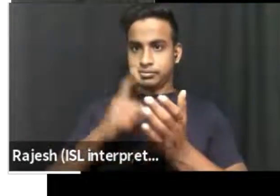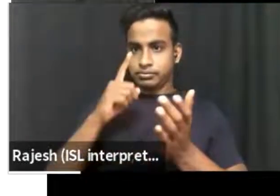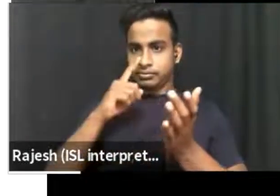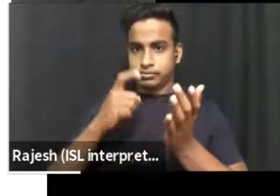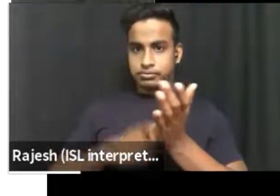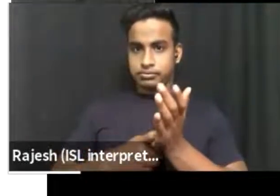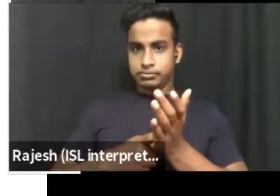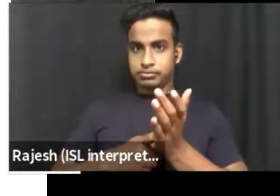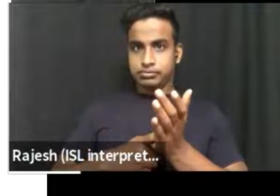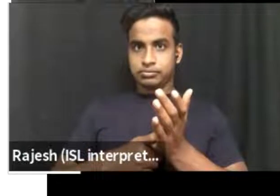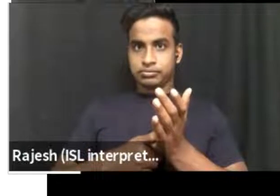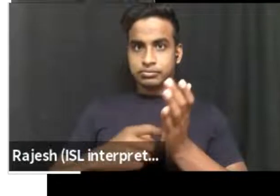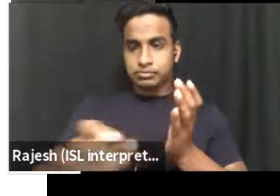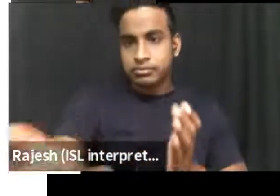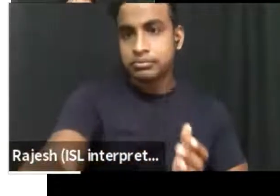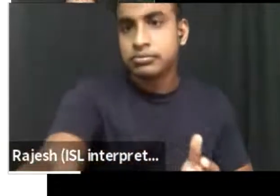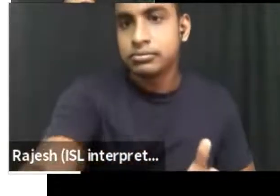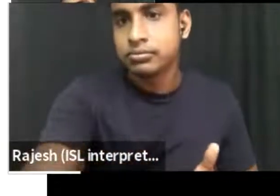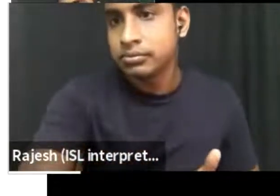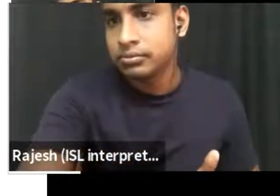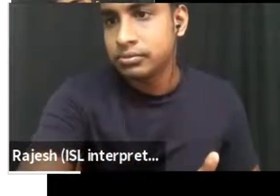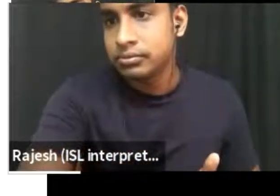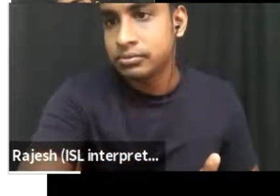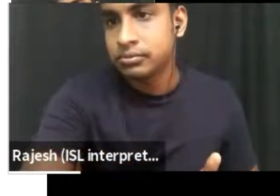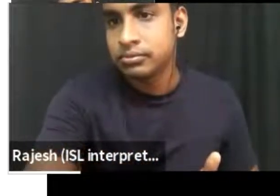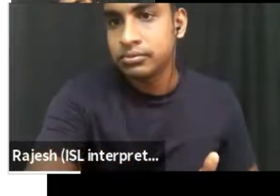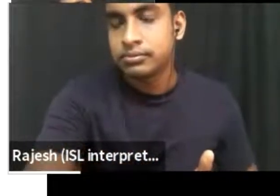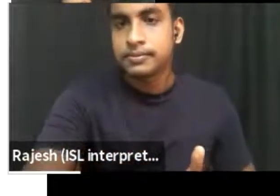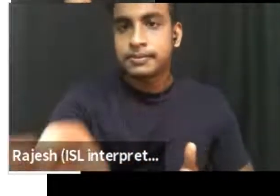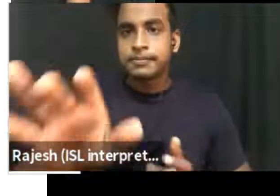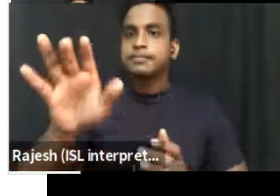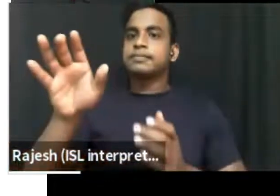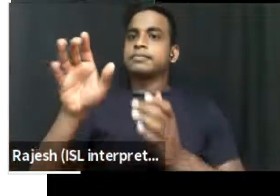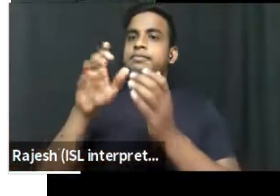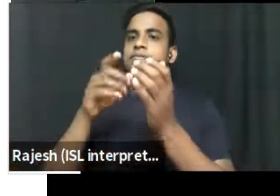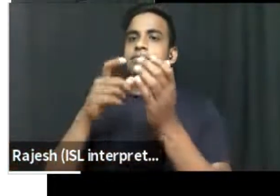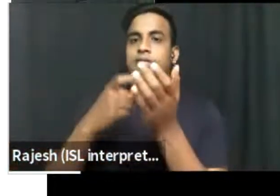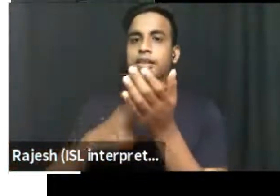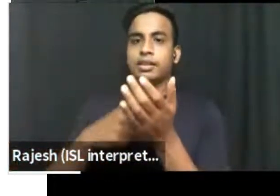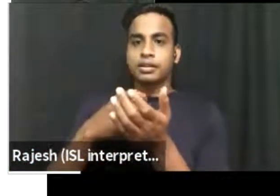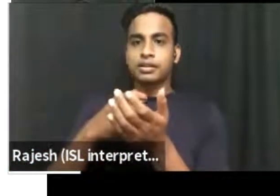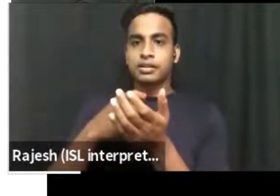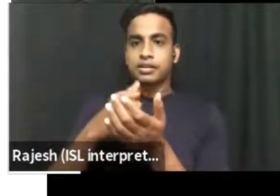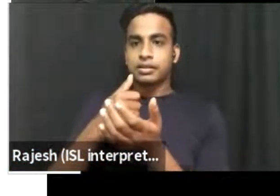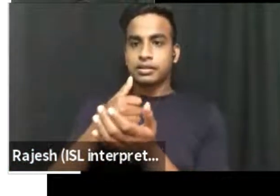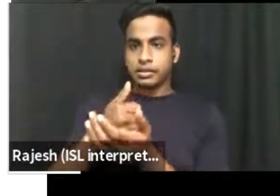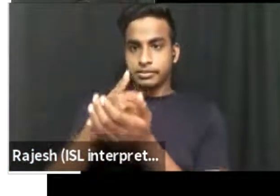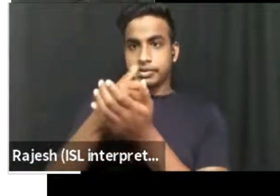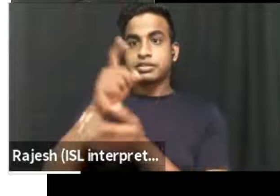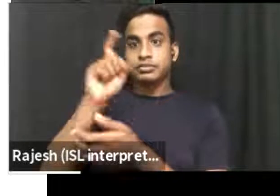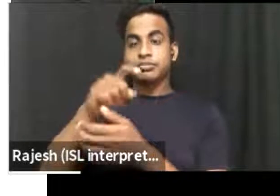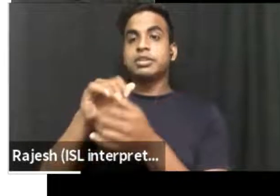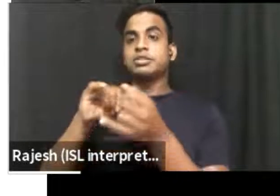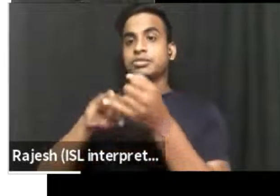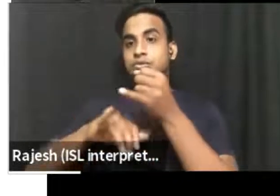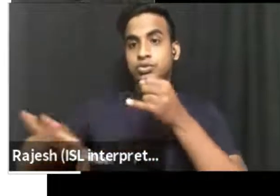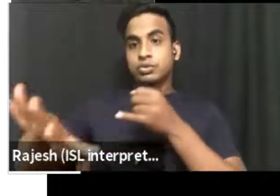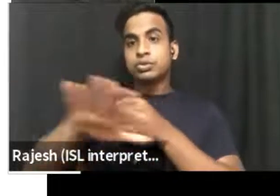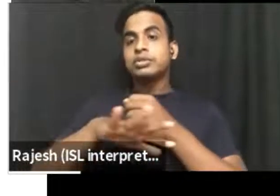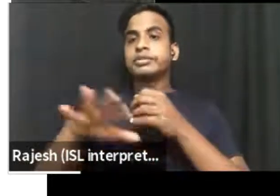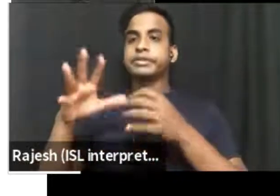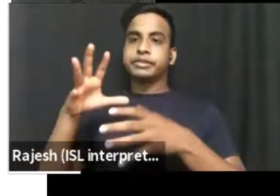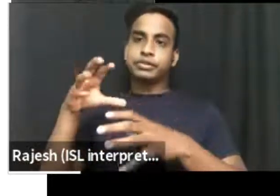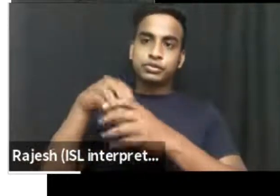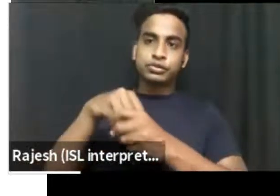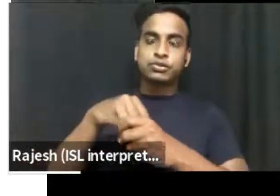conditions. Rehabilitation should be the model of social inclusion and should address